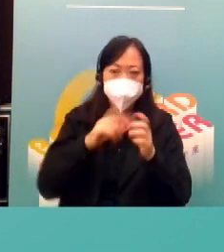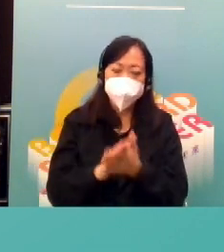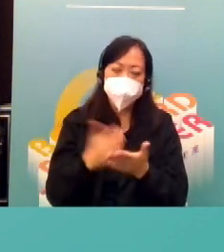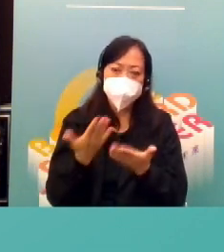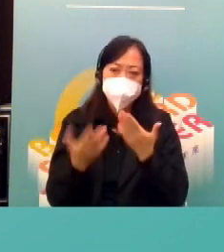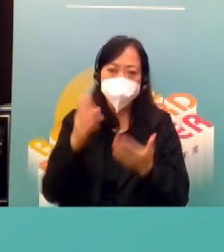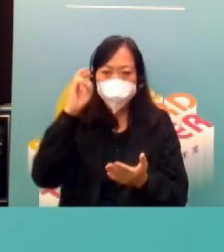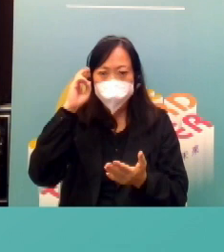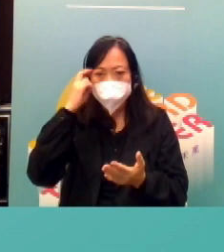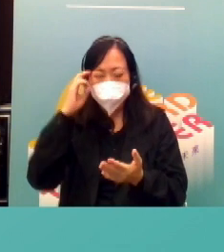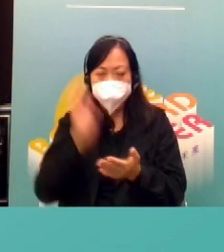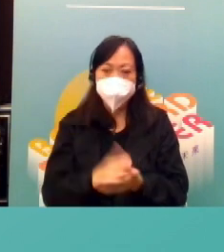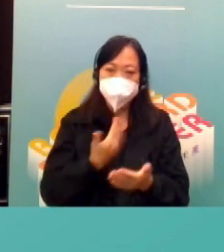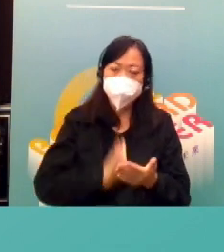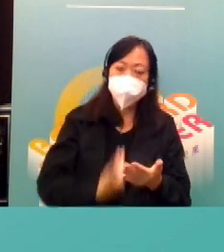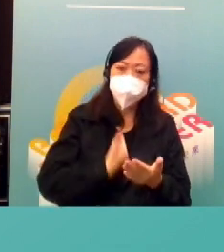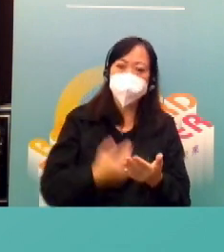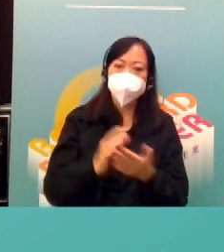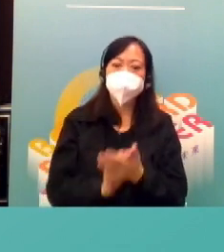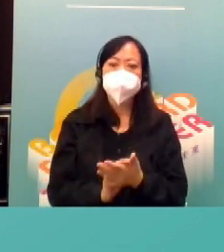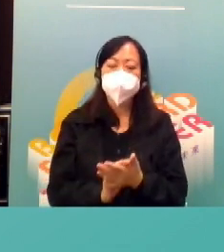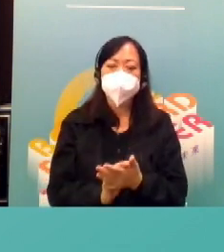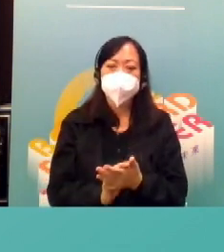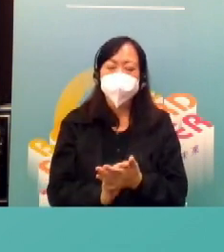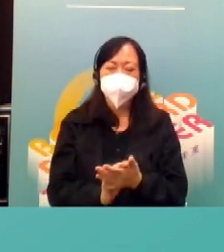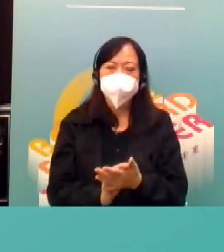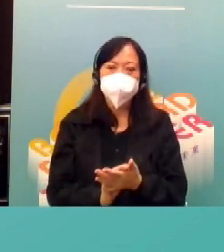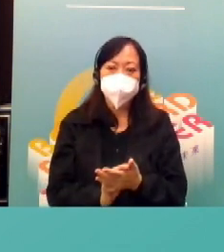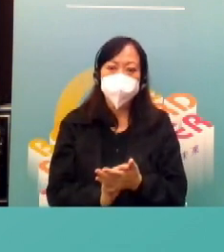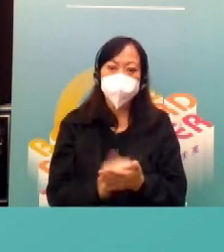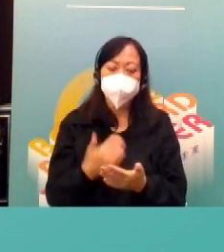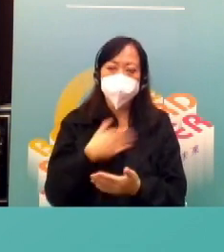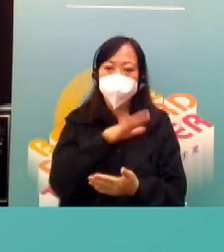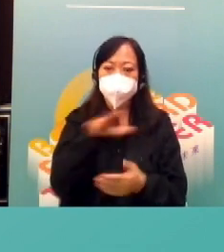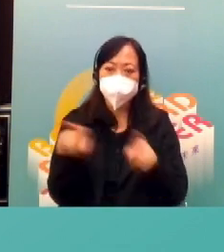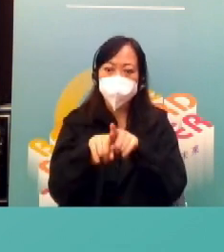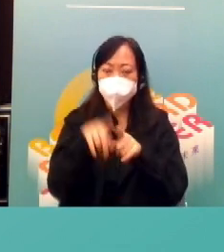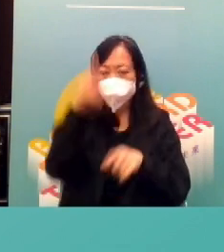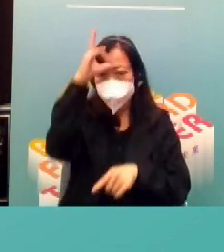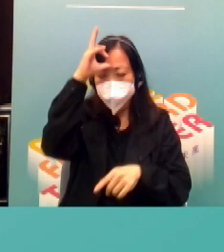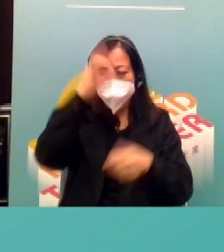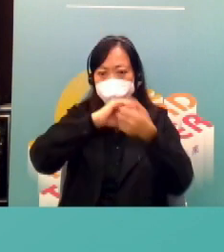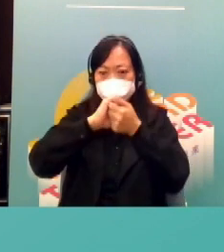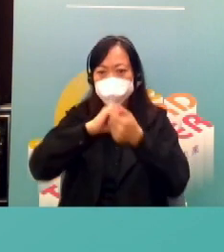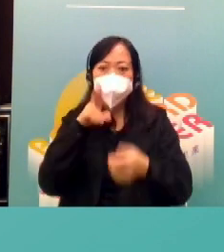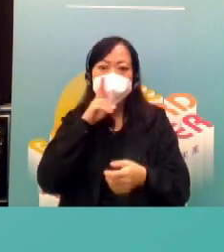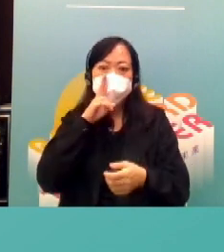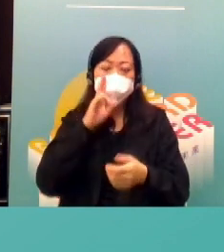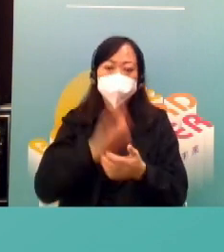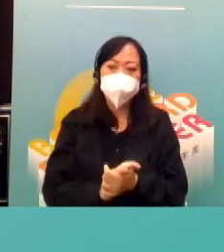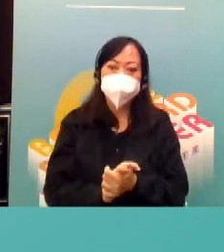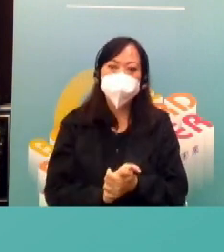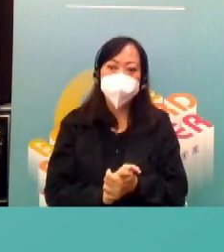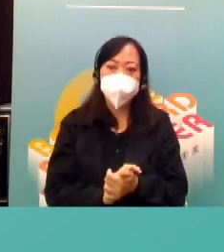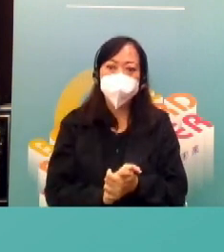and a framework of how we go about this work and the kind of work we've supported with governments to really support this inclusive and sustainable